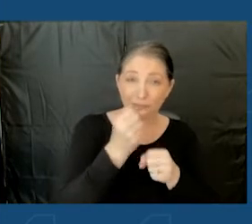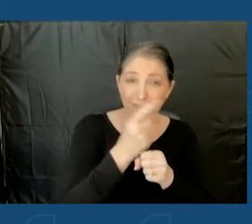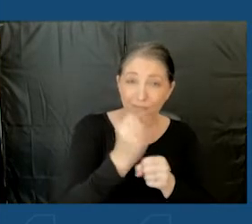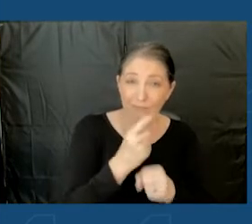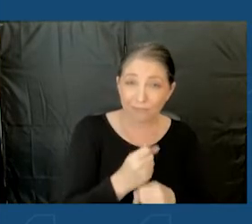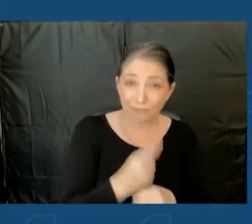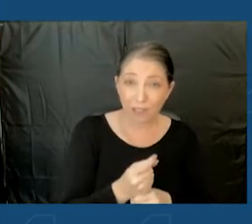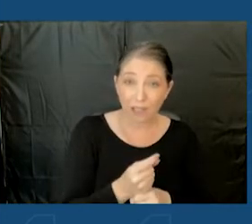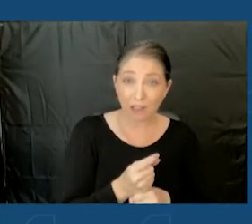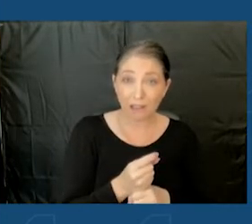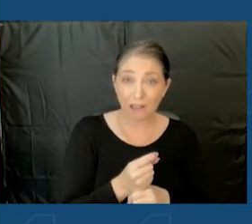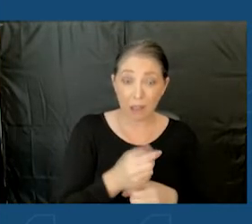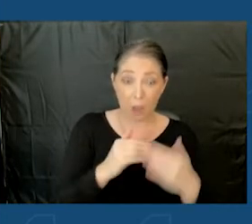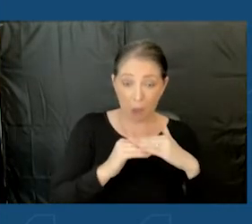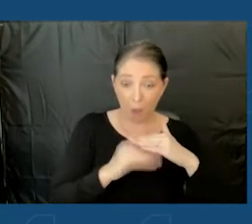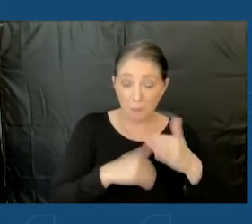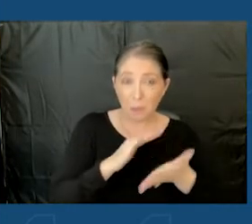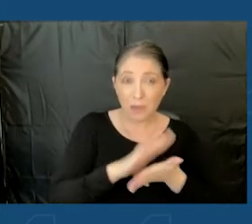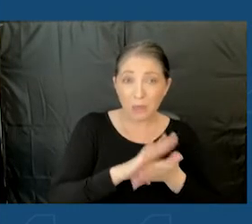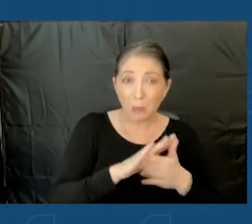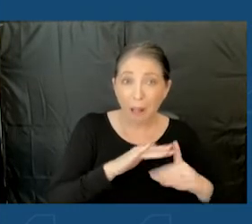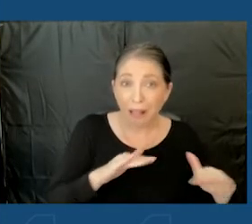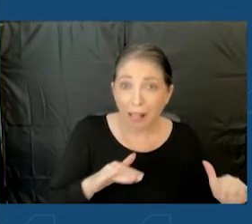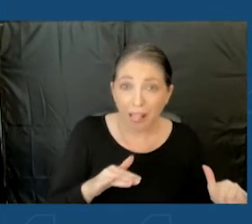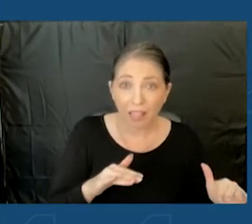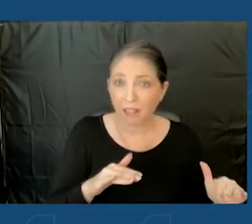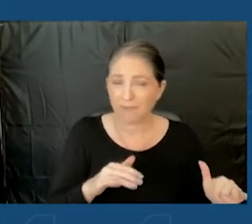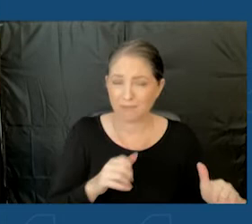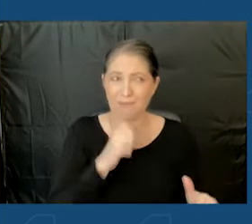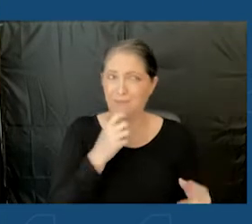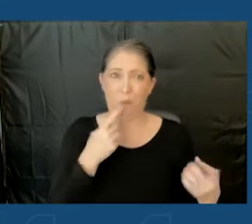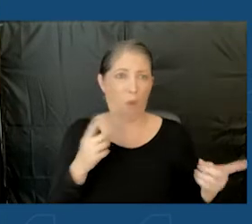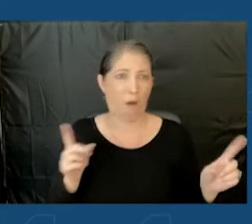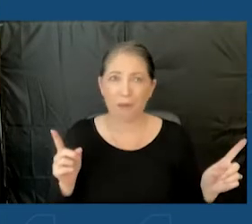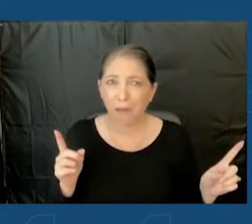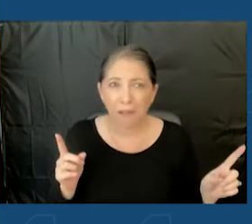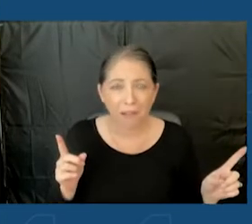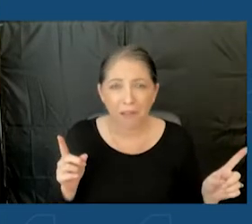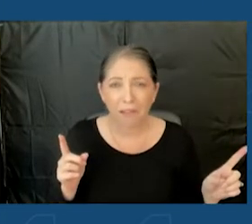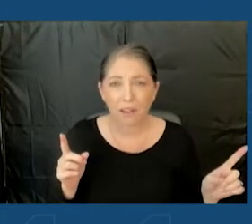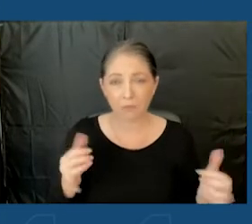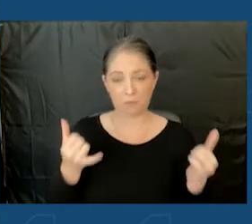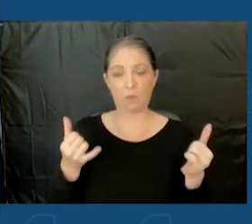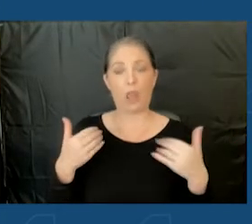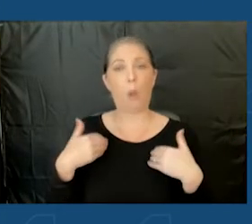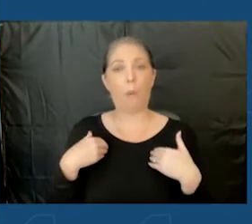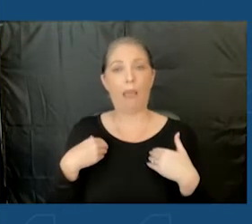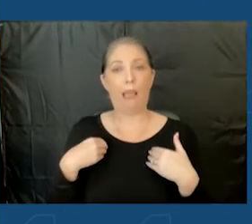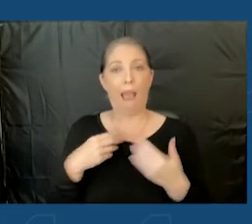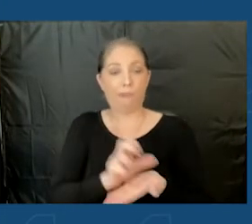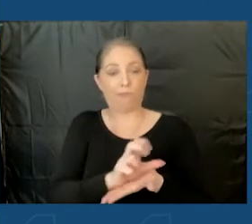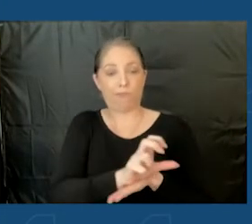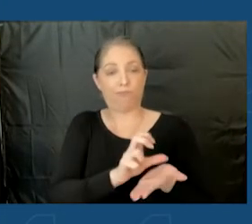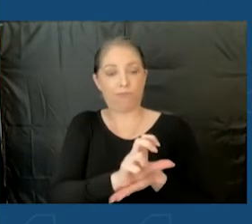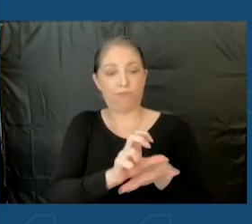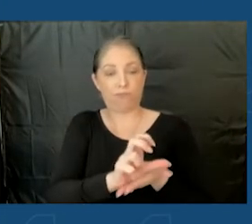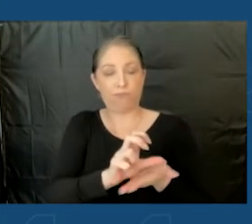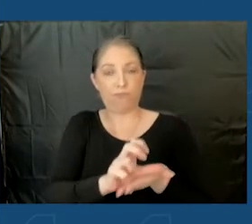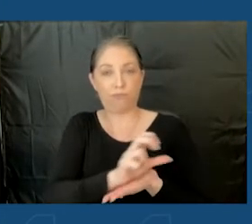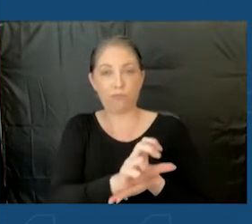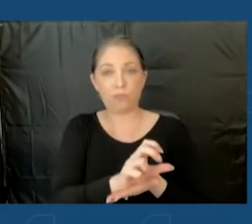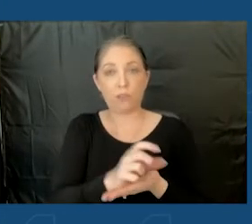Okay, do the math. That does not work at all. So now we have subsidies which will benefit, be to the tune of